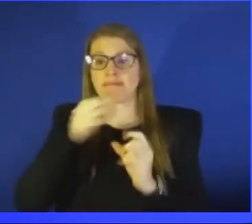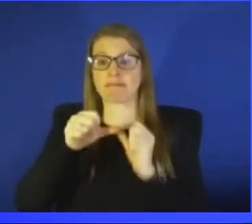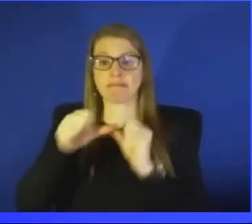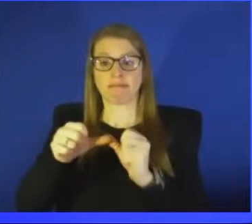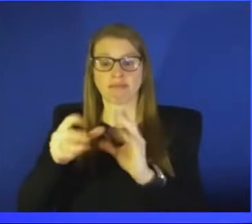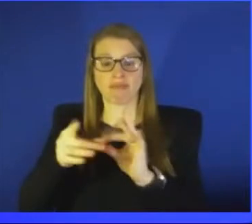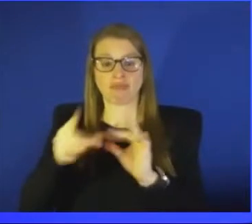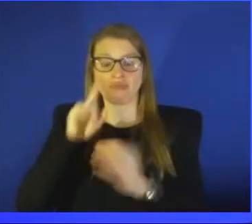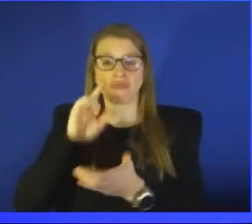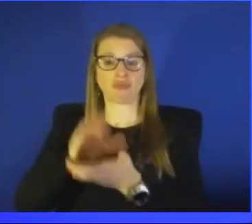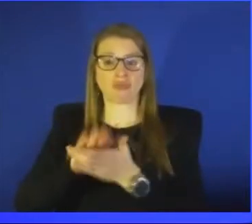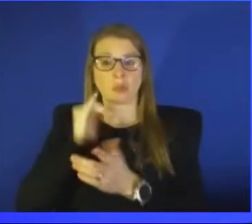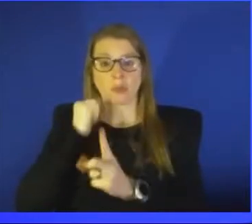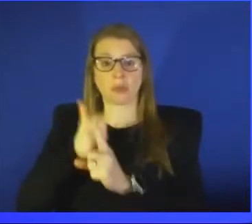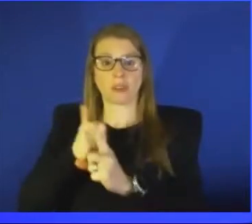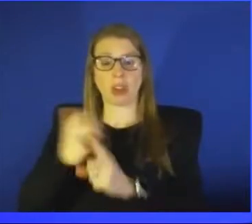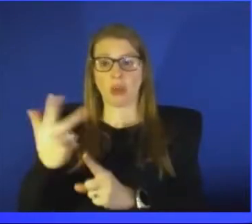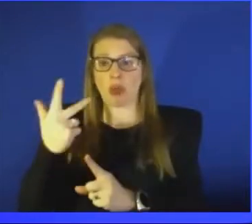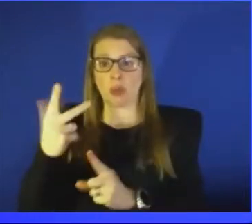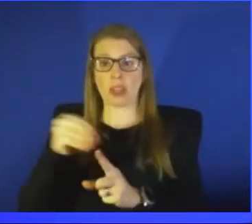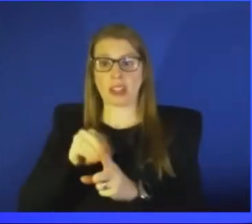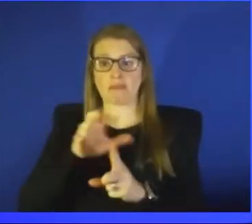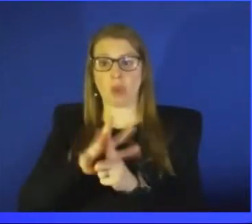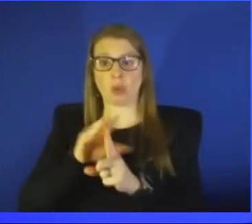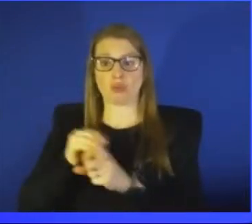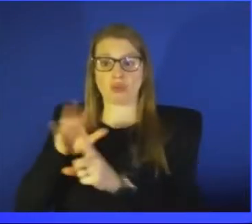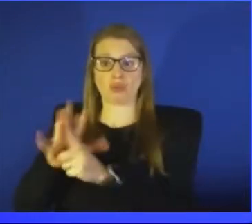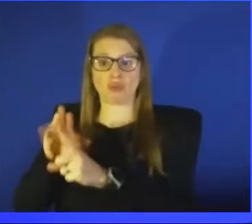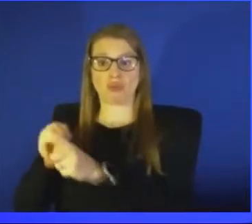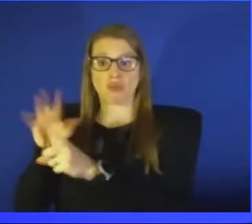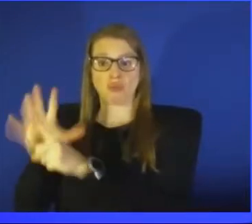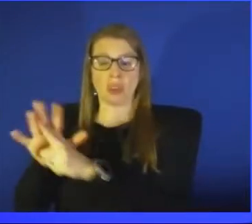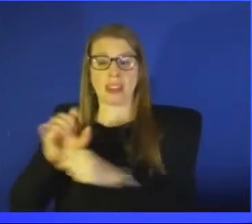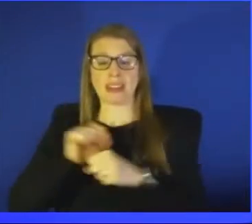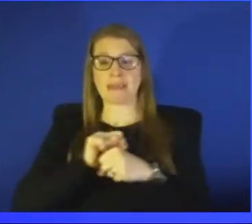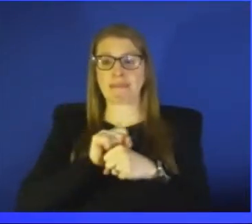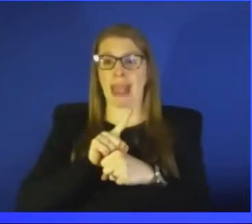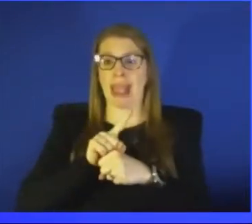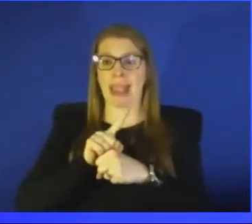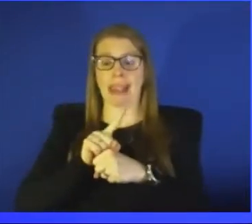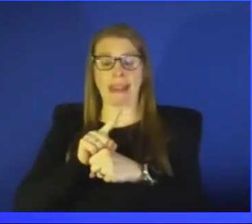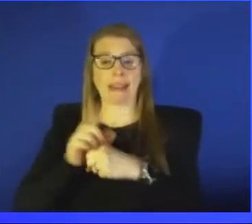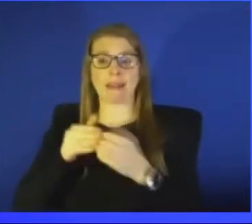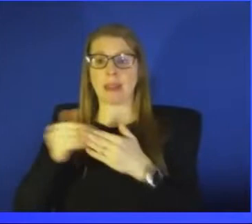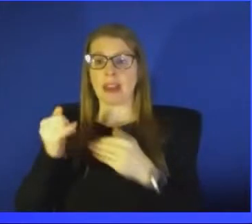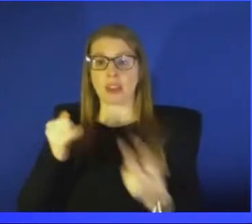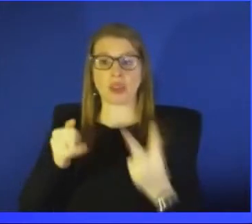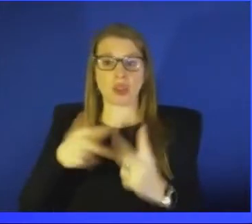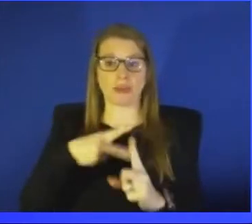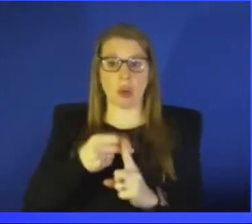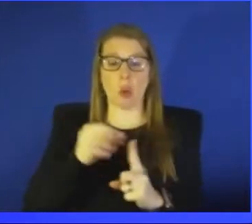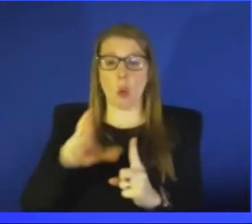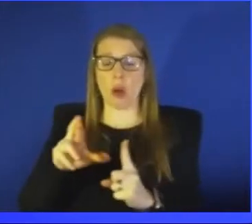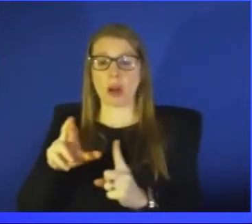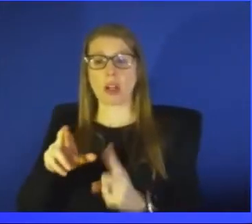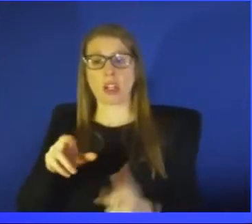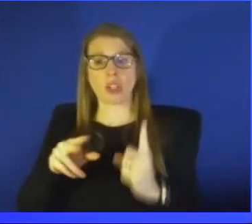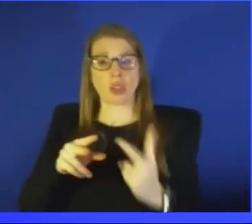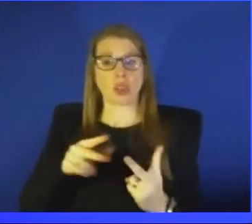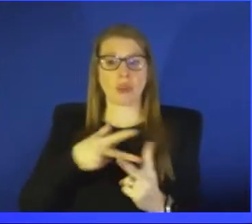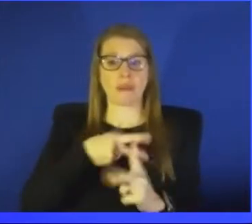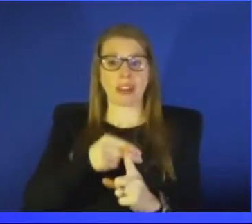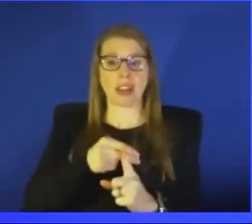that if you've had 3 exposures to spike, whether that is 2 vaccinations and a booster or 2 vaccinations and